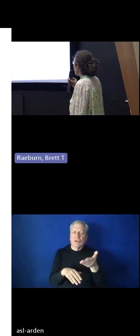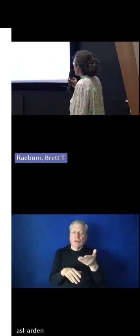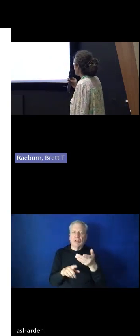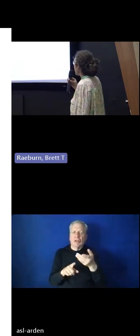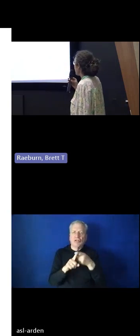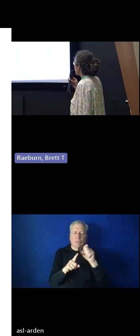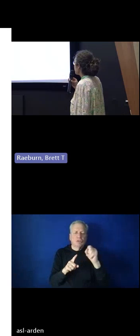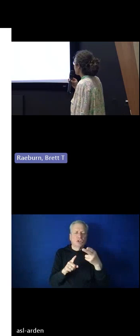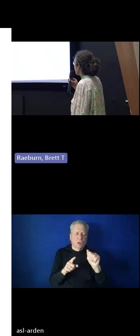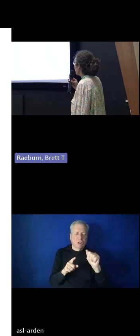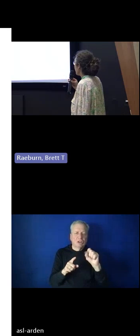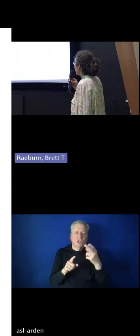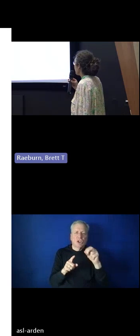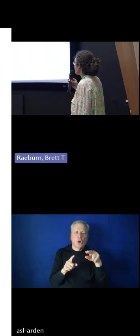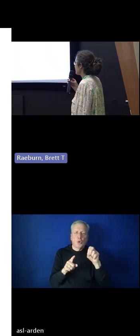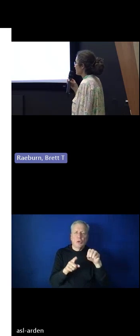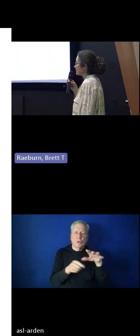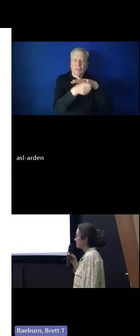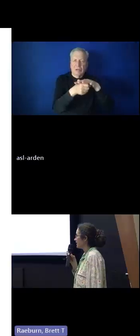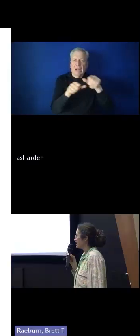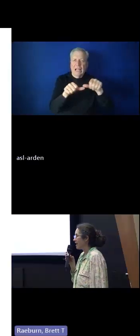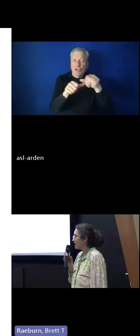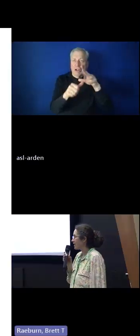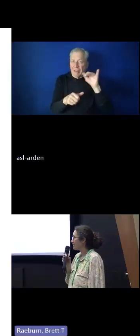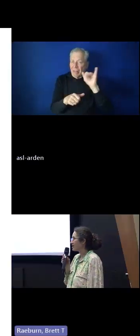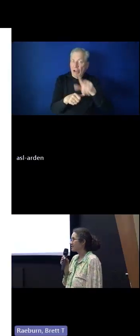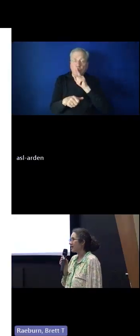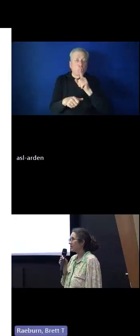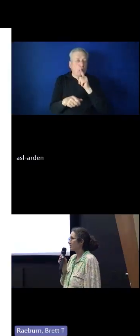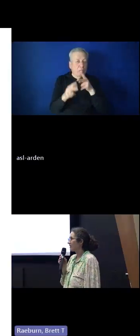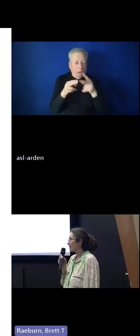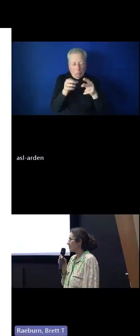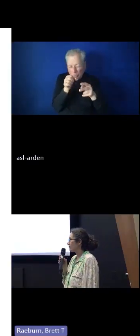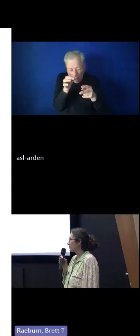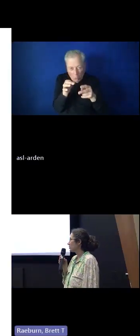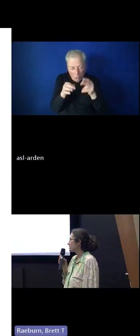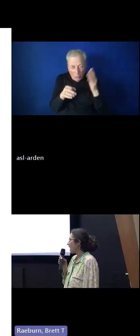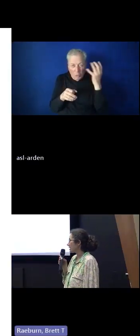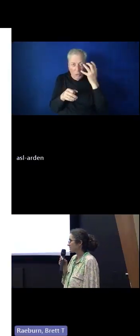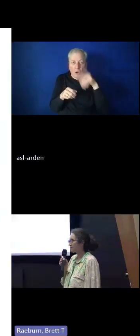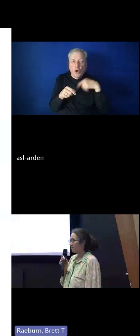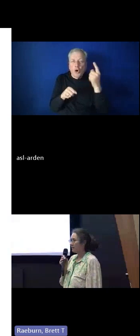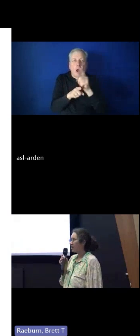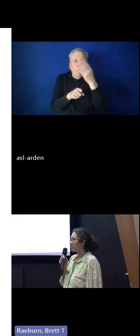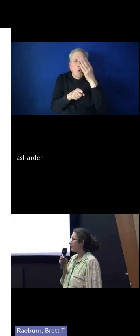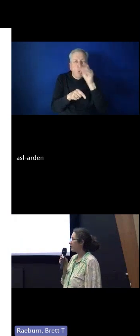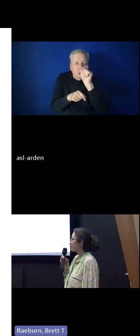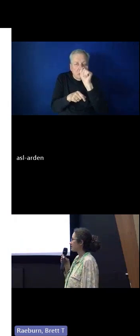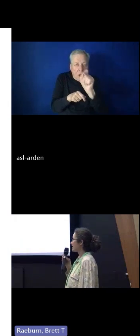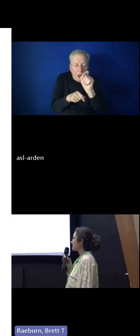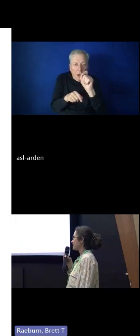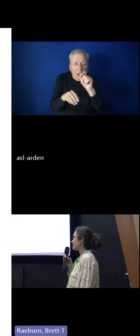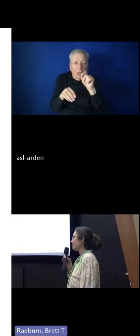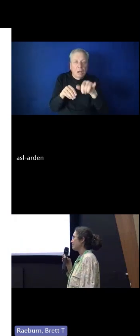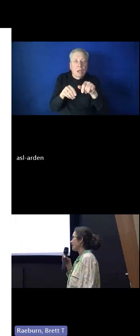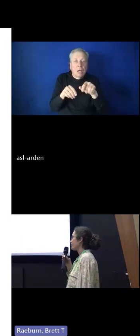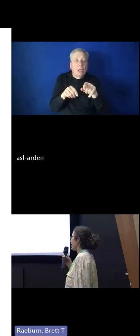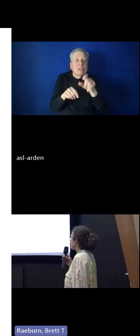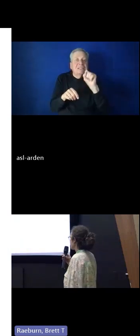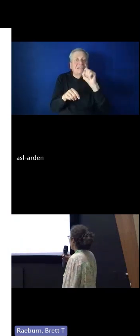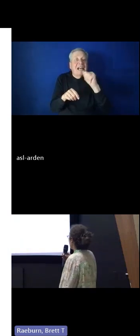Shoshone. And this thing was really tiny. They just kind of looked like little blue dots underneath the sagebrush,